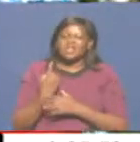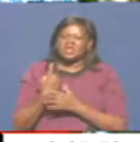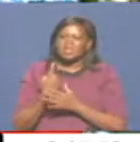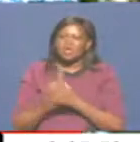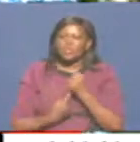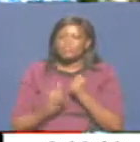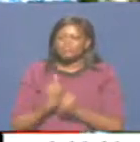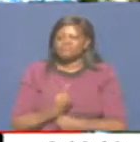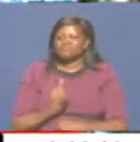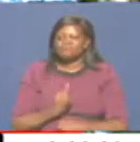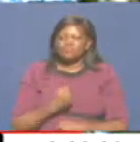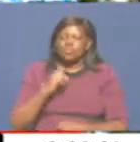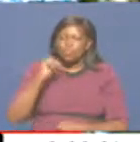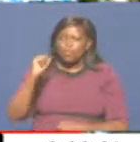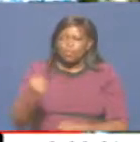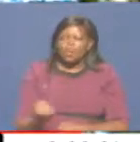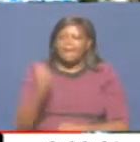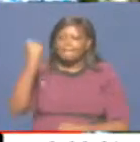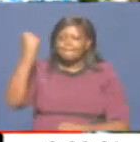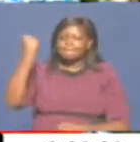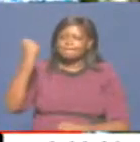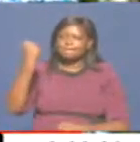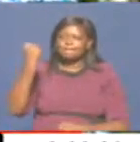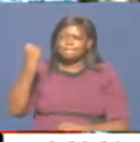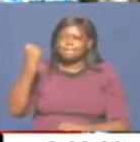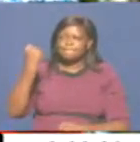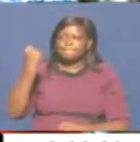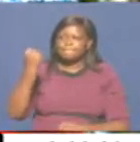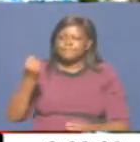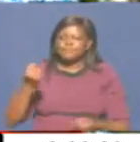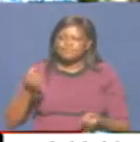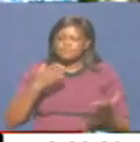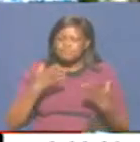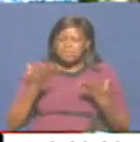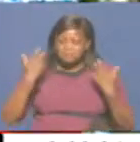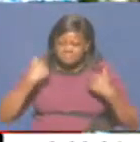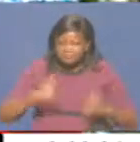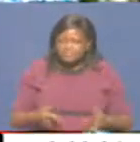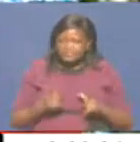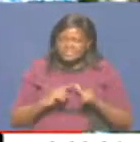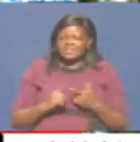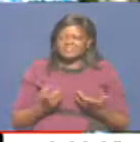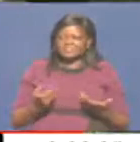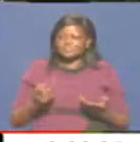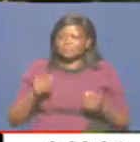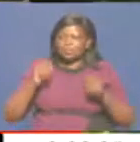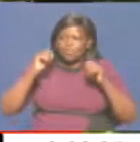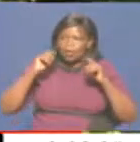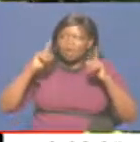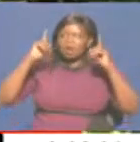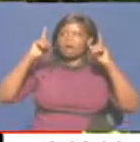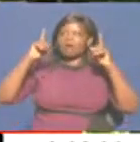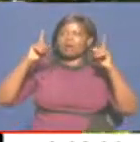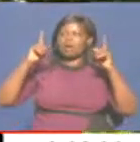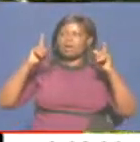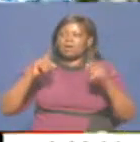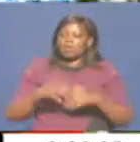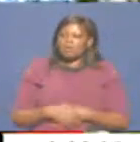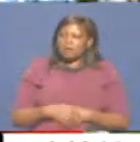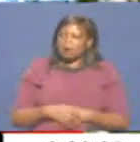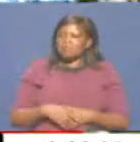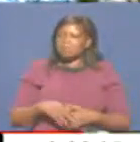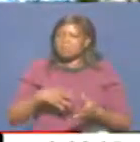Where you wake up, you dress up, and then you realize you are going